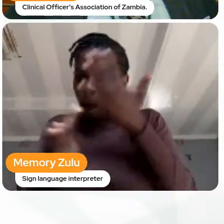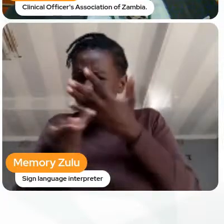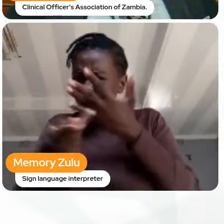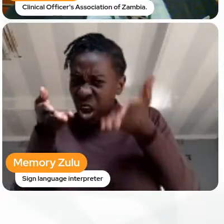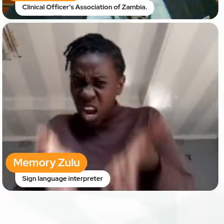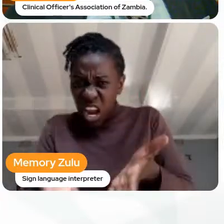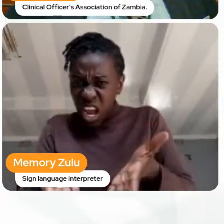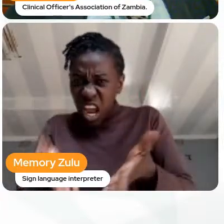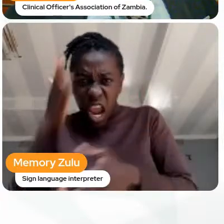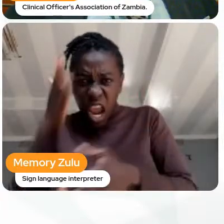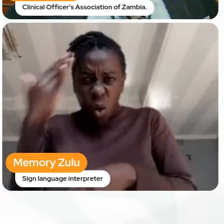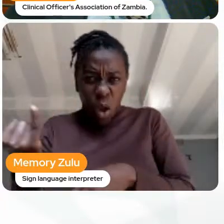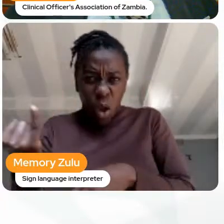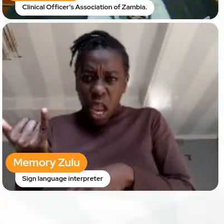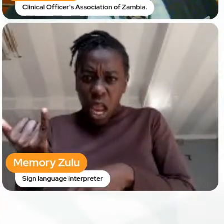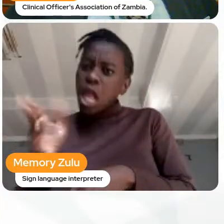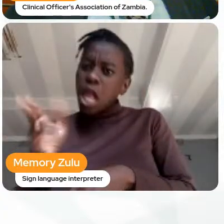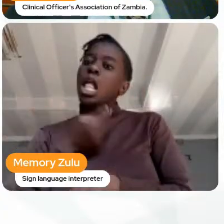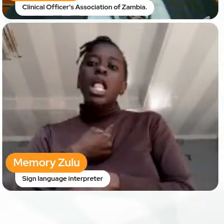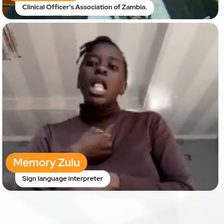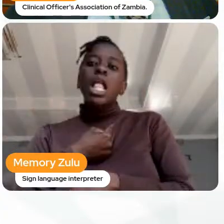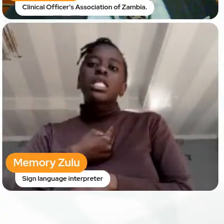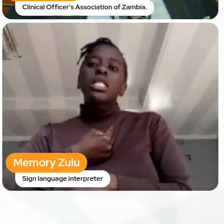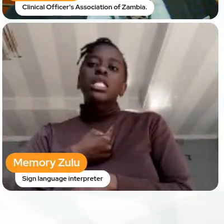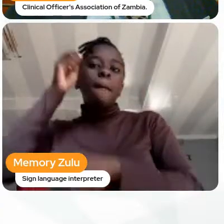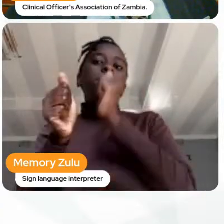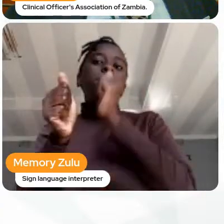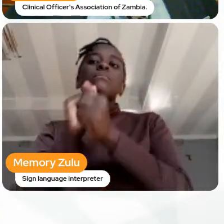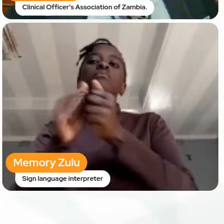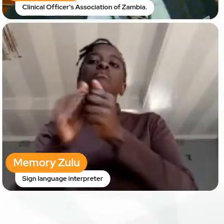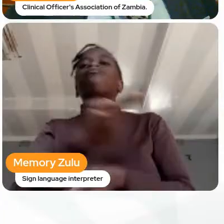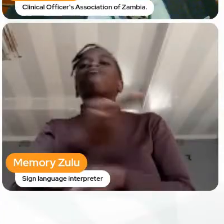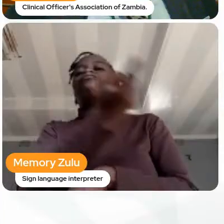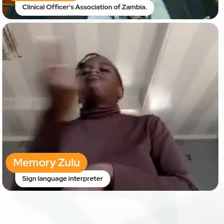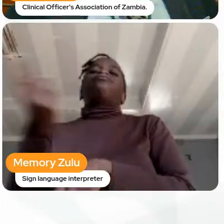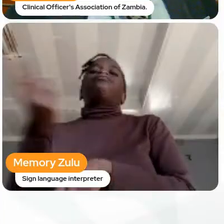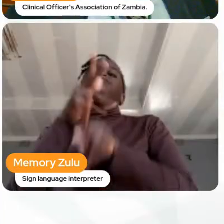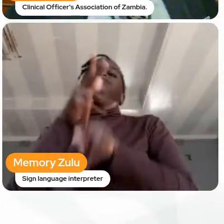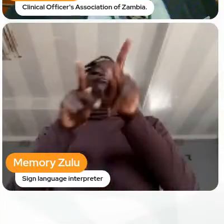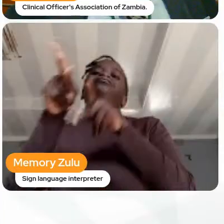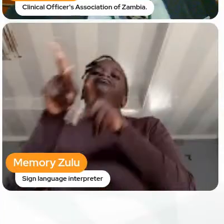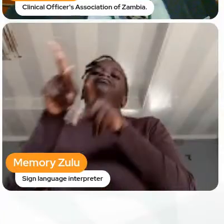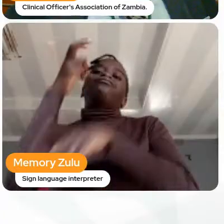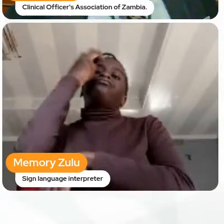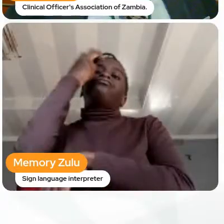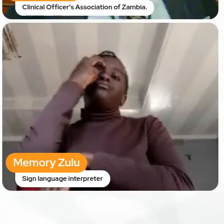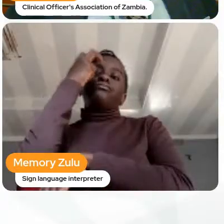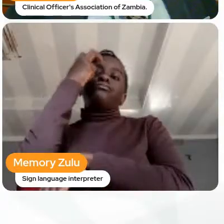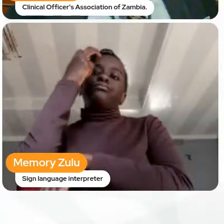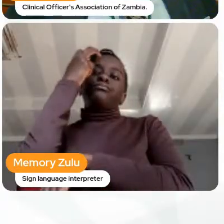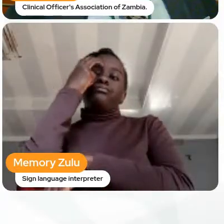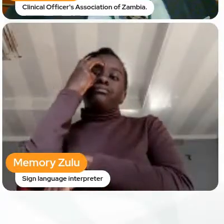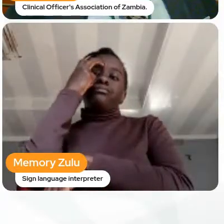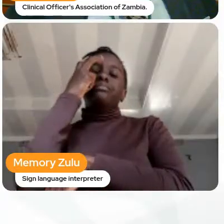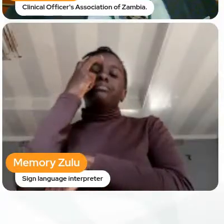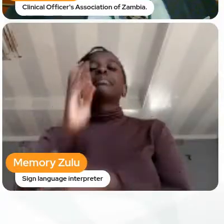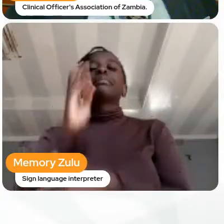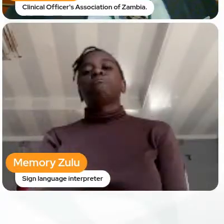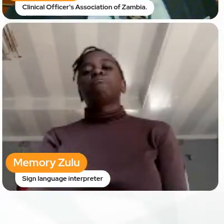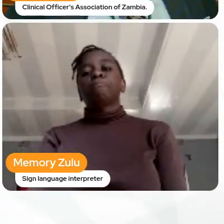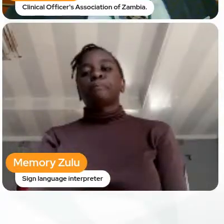information that you're going to use at the end of the day. So, Doc, you have mentioned a number of things, especially on how somebody can